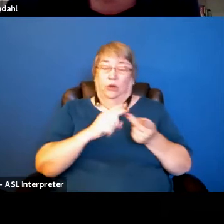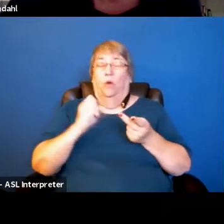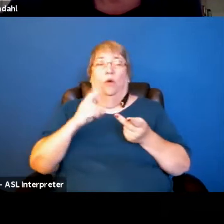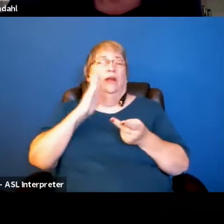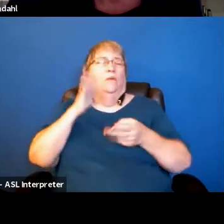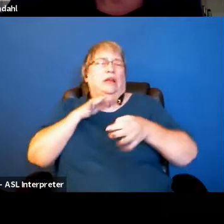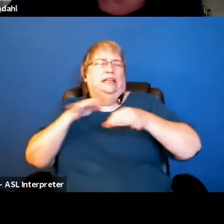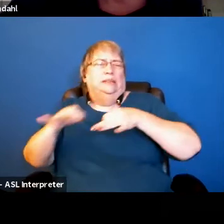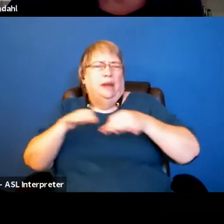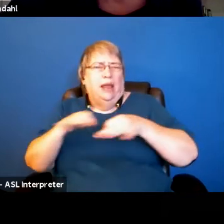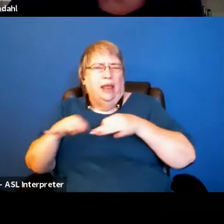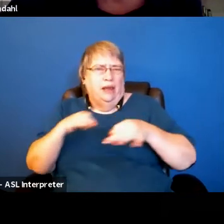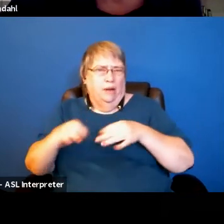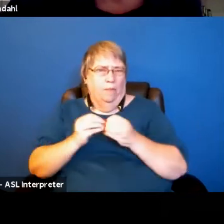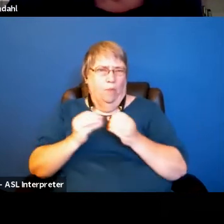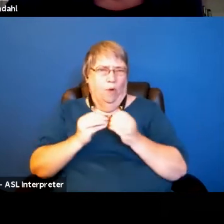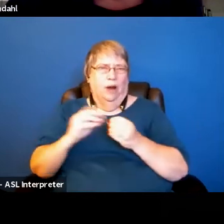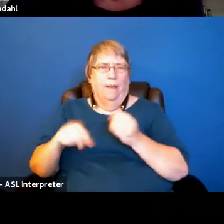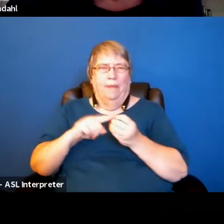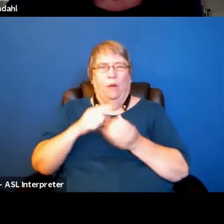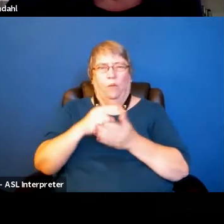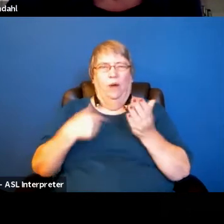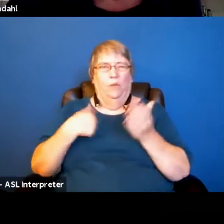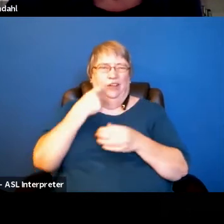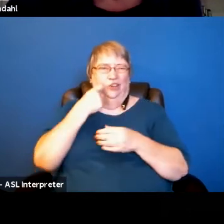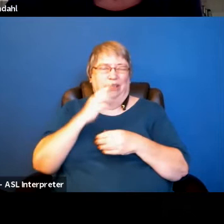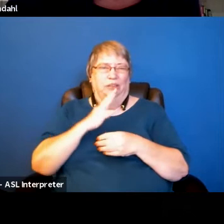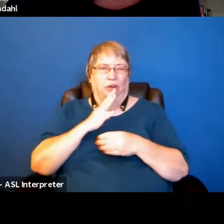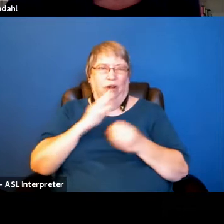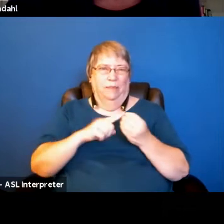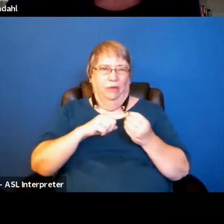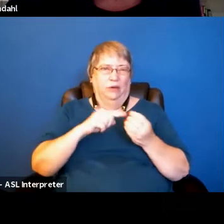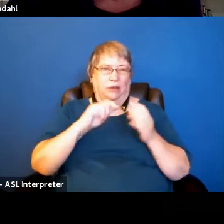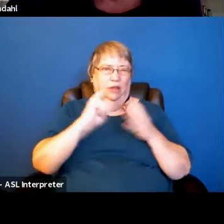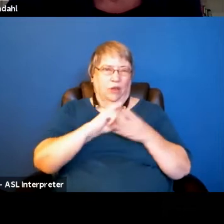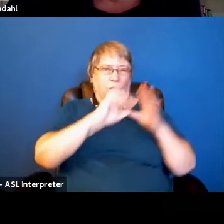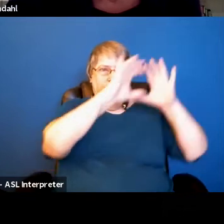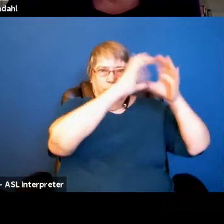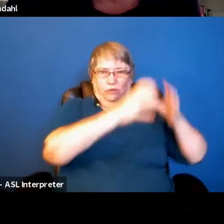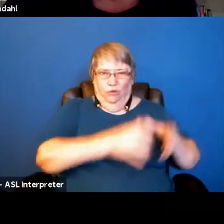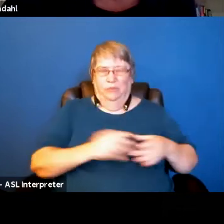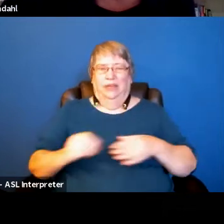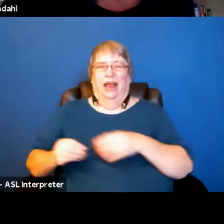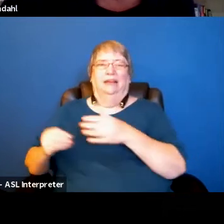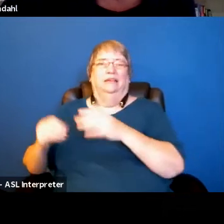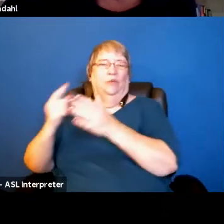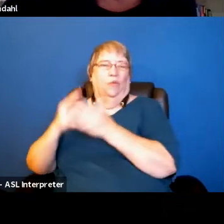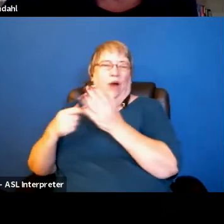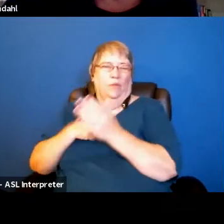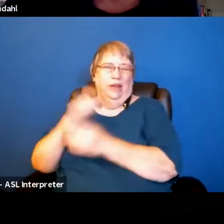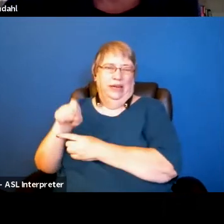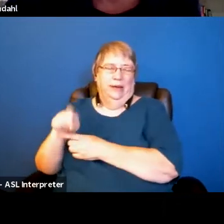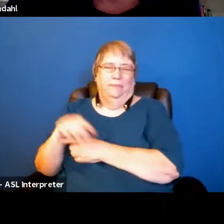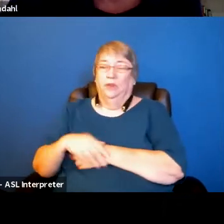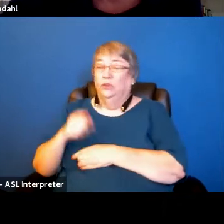that Shannon just highlighted for you. And so here are a list of all